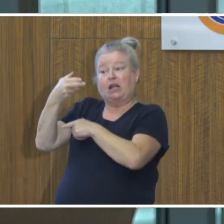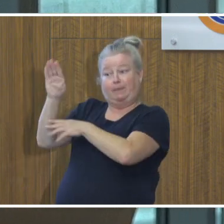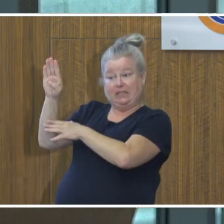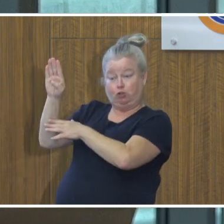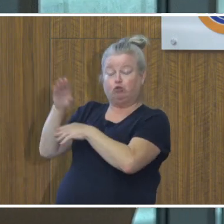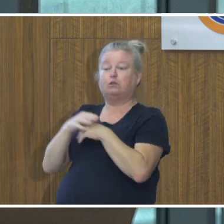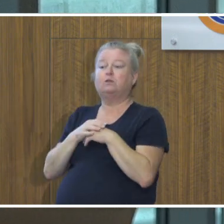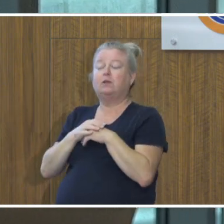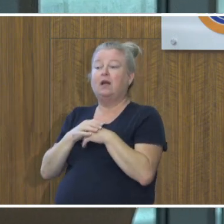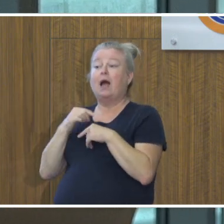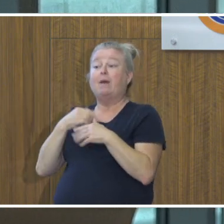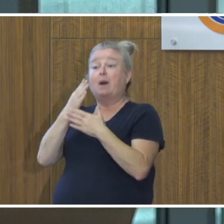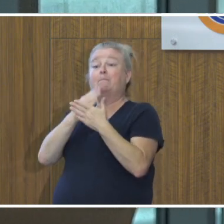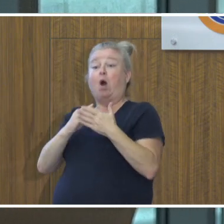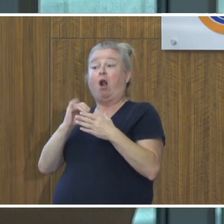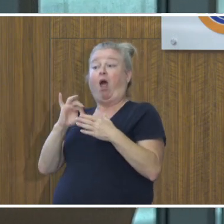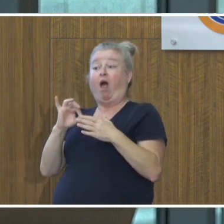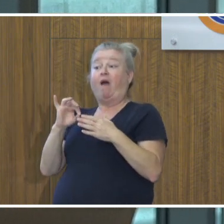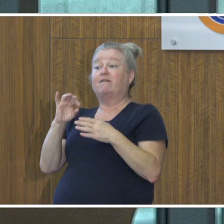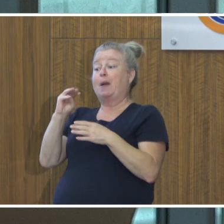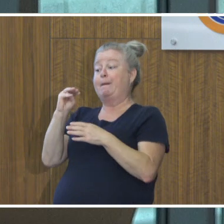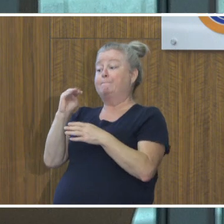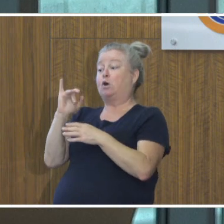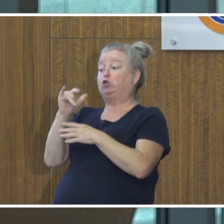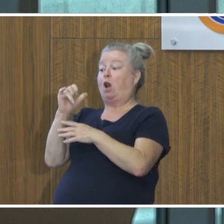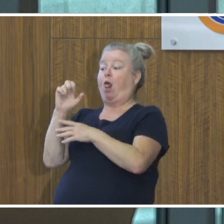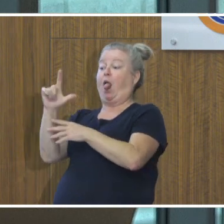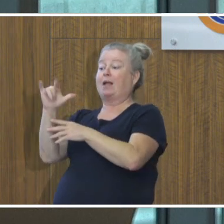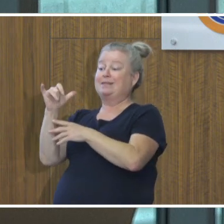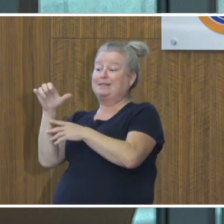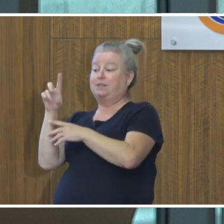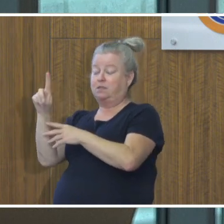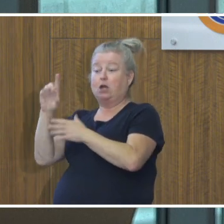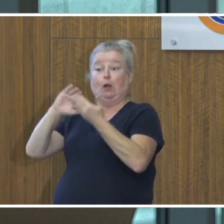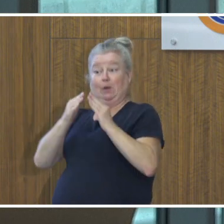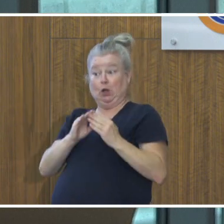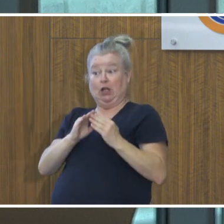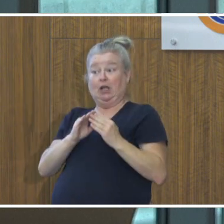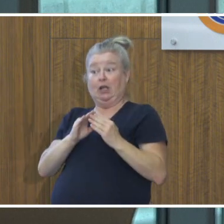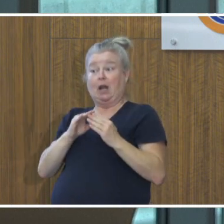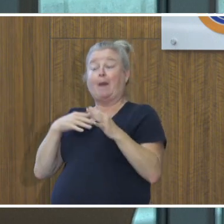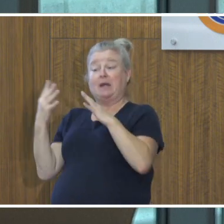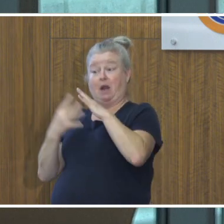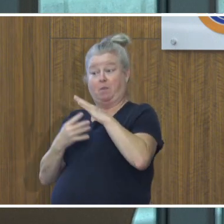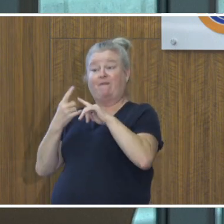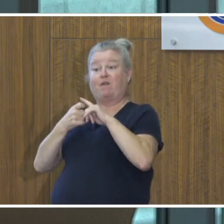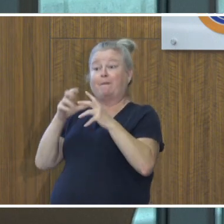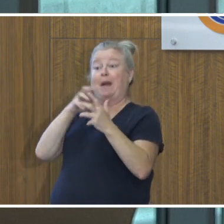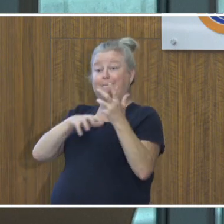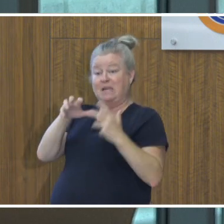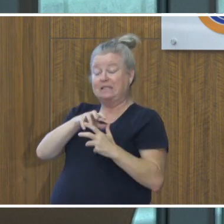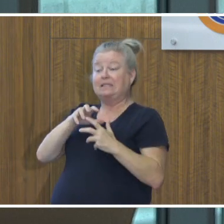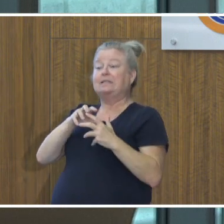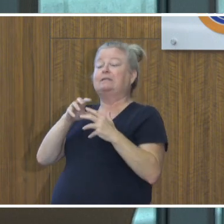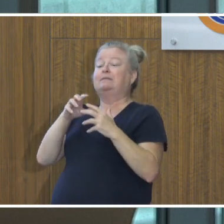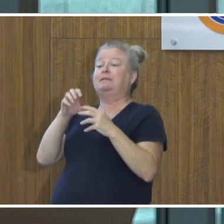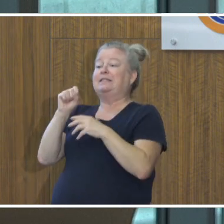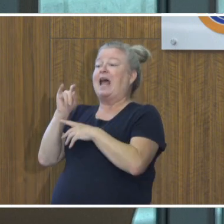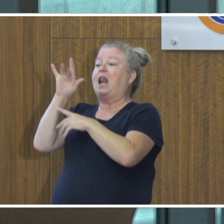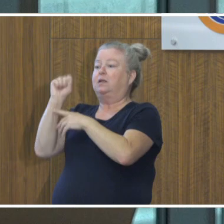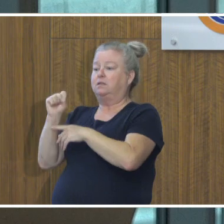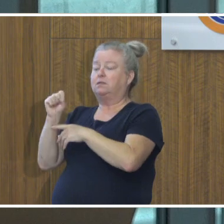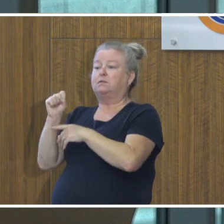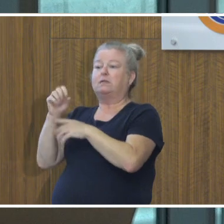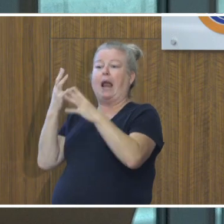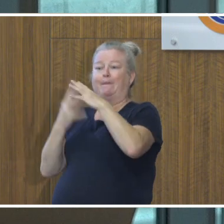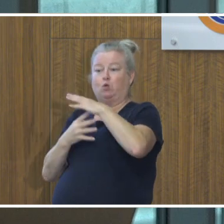Beach. I am a part of a marginalized community. I'm an immigrant. I come from a mixed status immigrant family and am part of